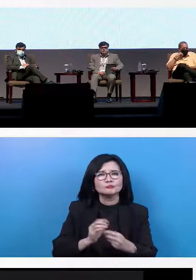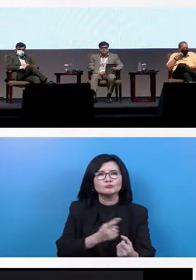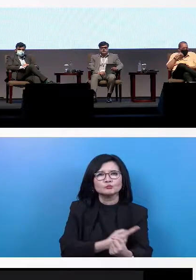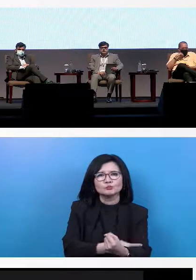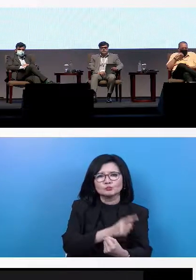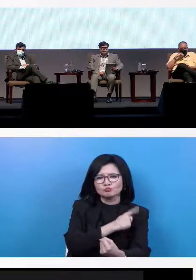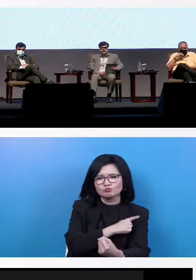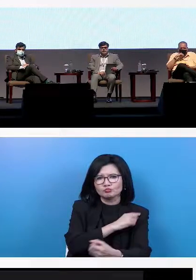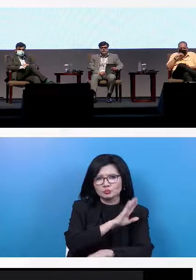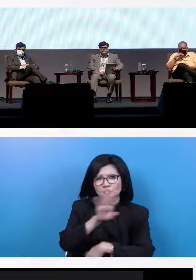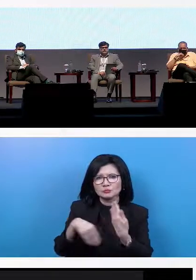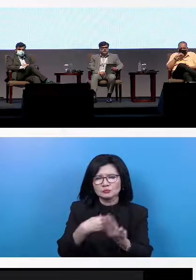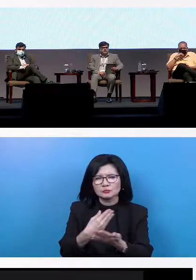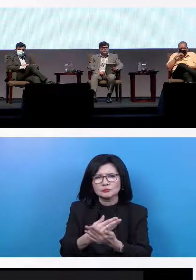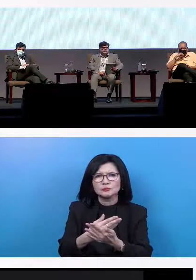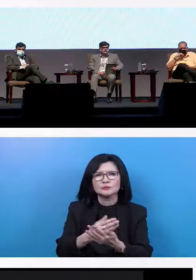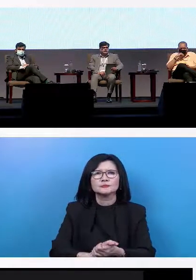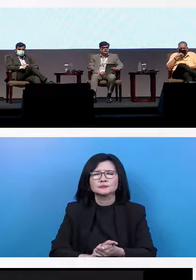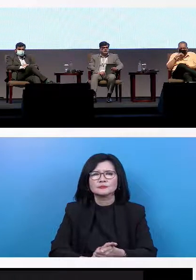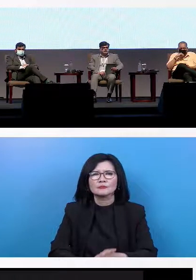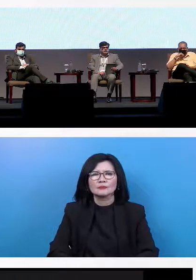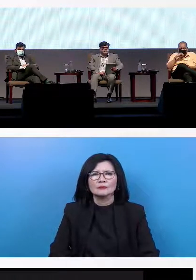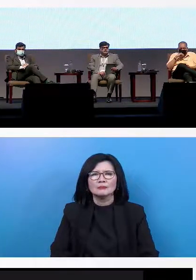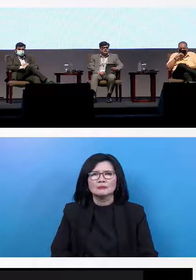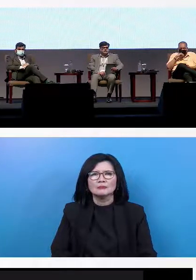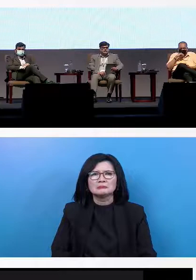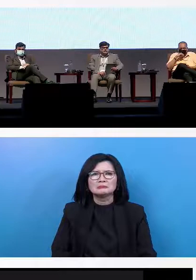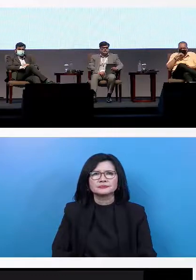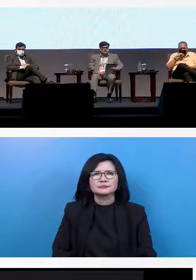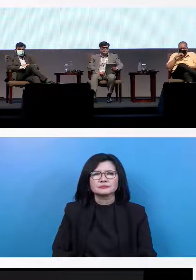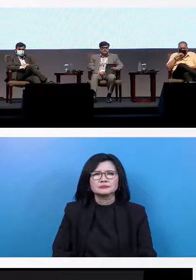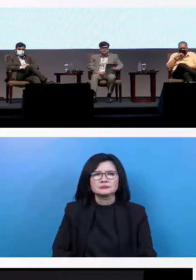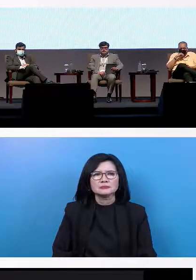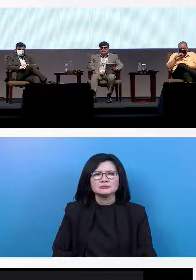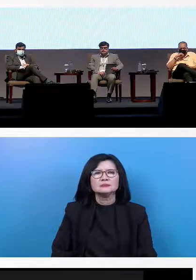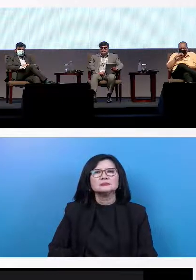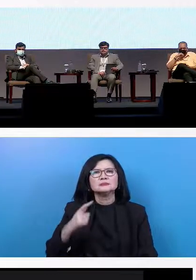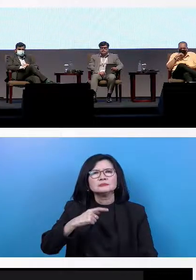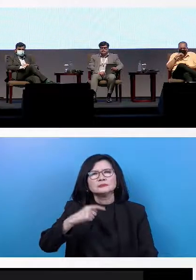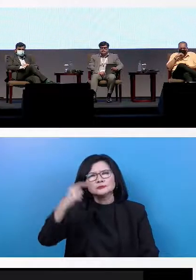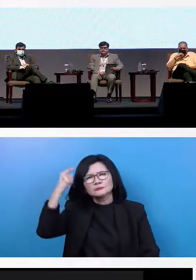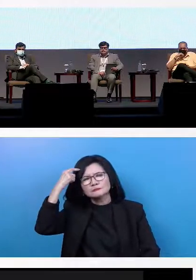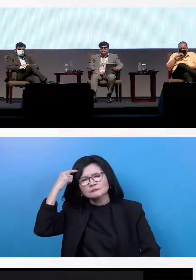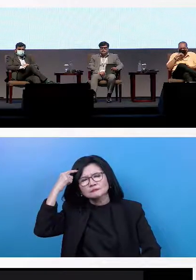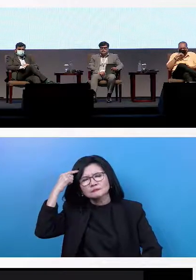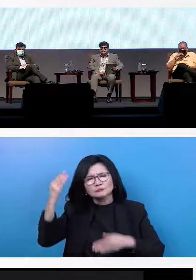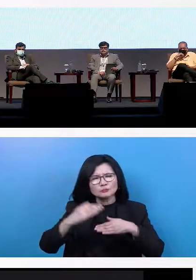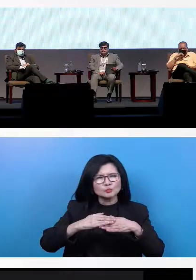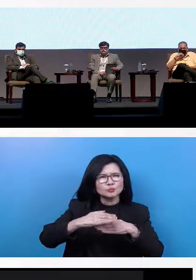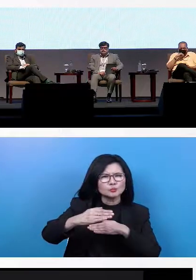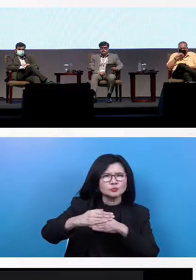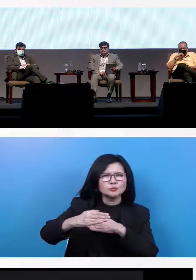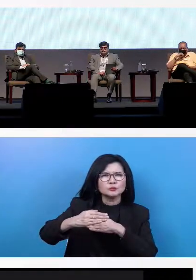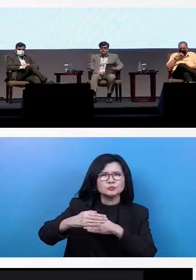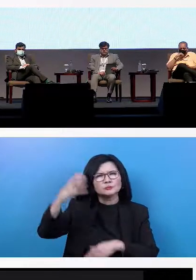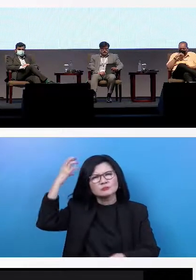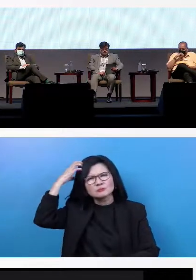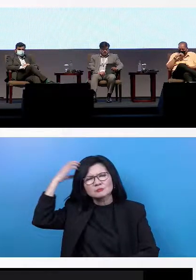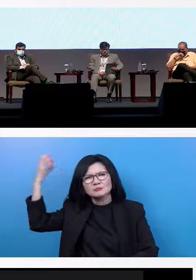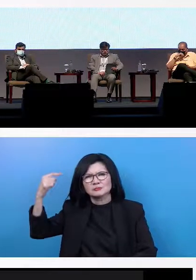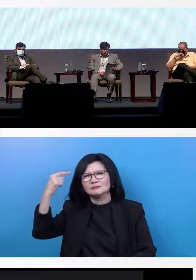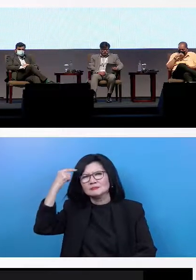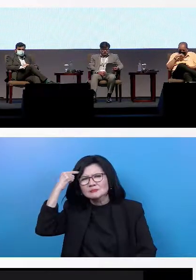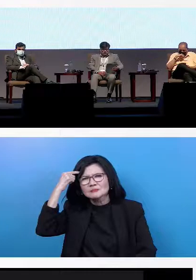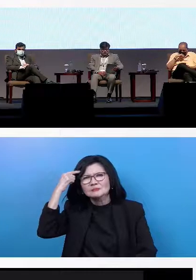been thinking right now by the government, because of otherwise we may have to all the time wait until